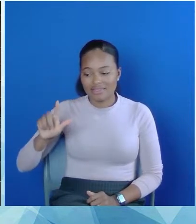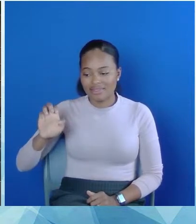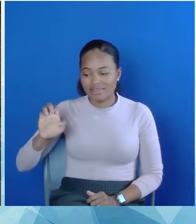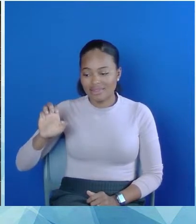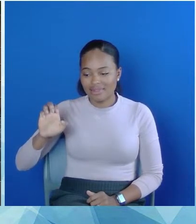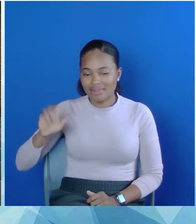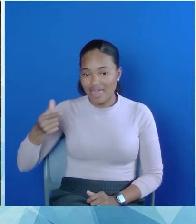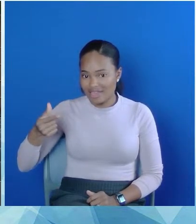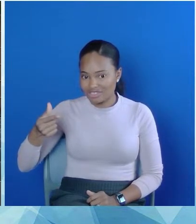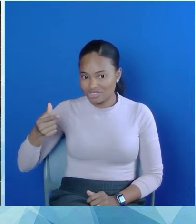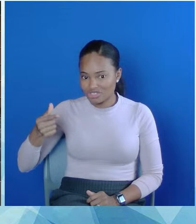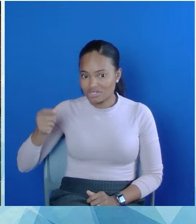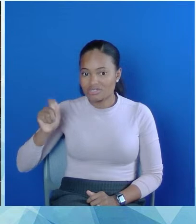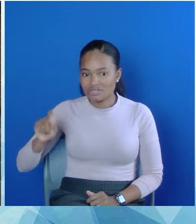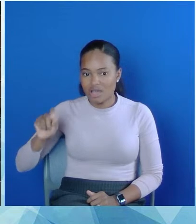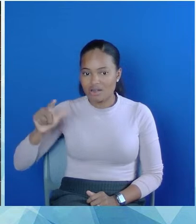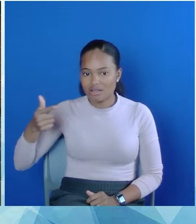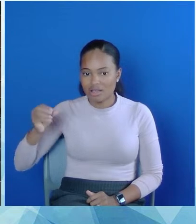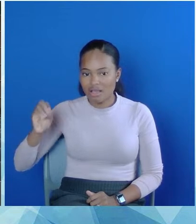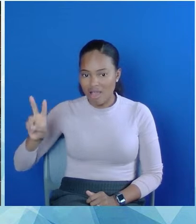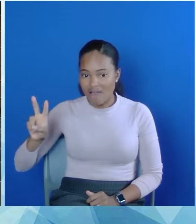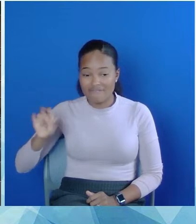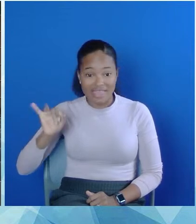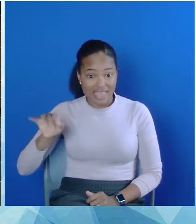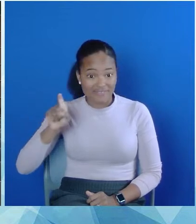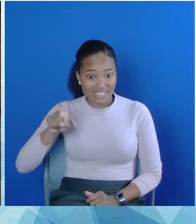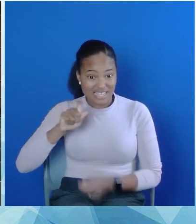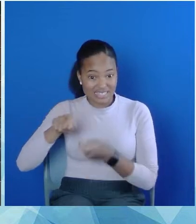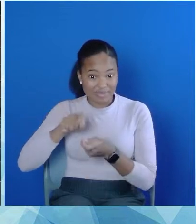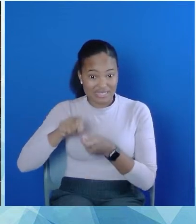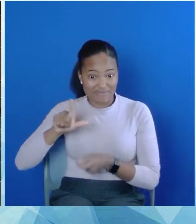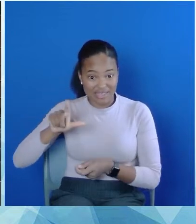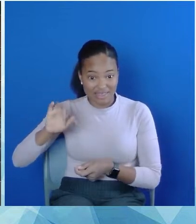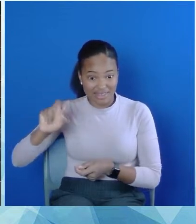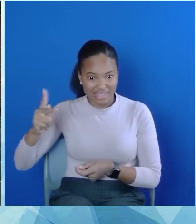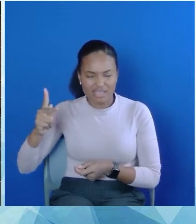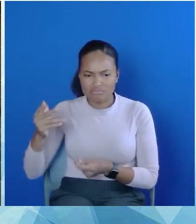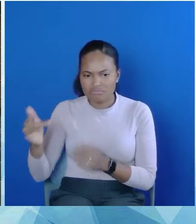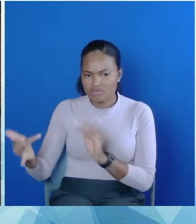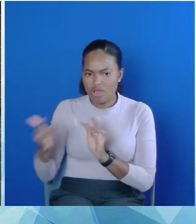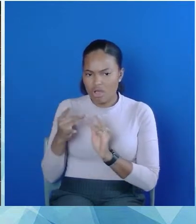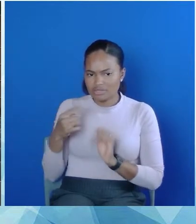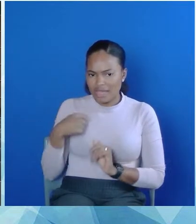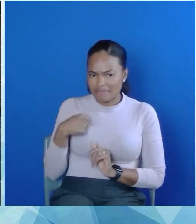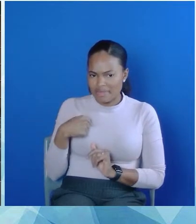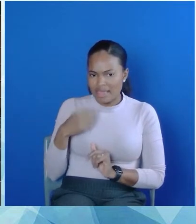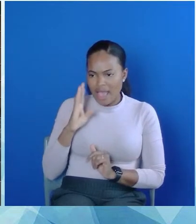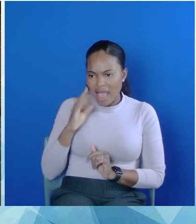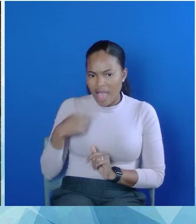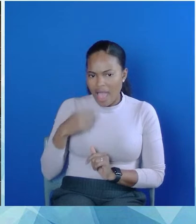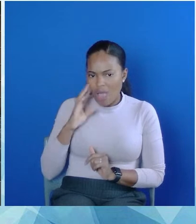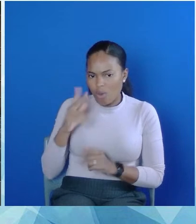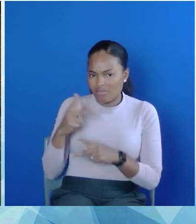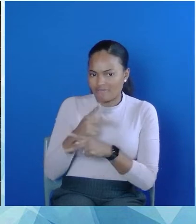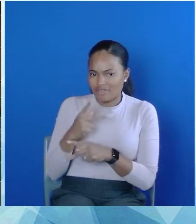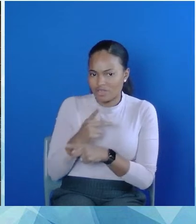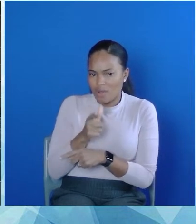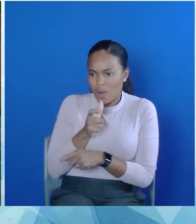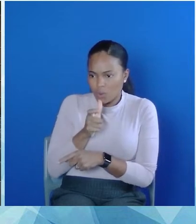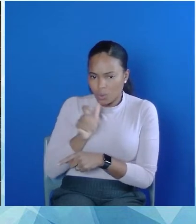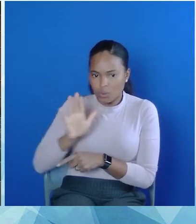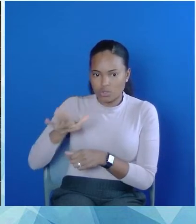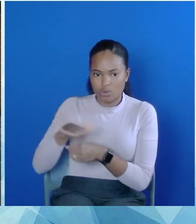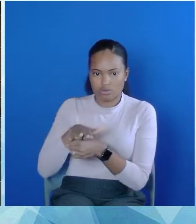www.azledge.gov. If you need the specific link, please feel free to contact me, and I'm happy to figure out who your local legislator